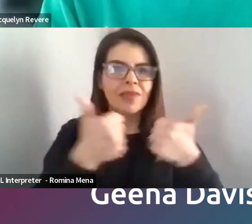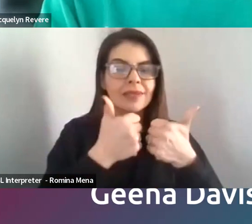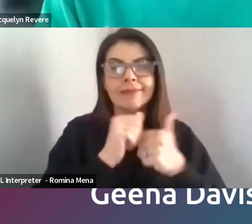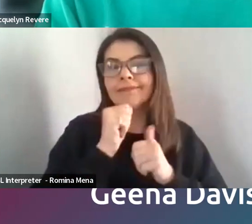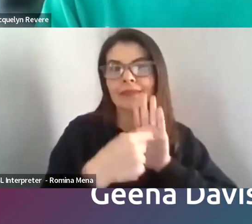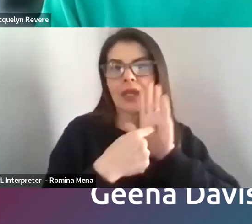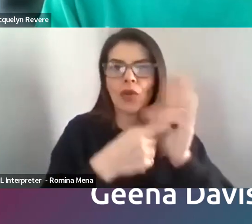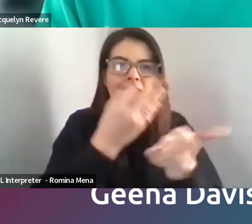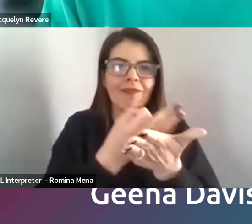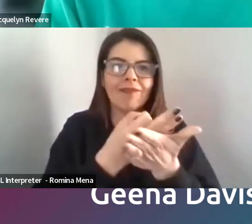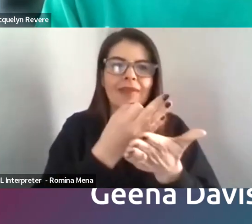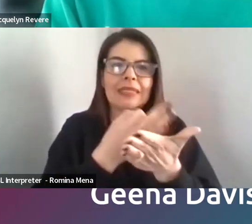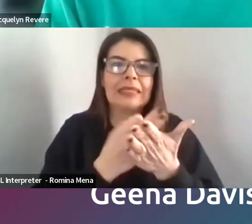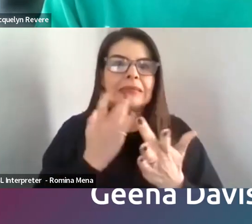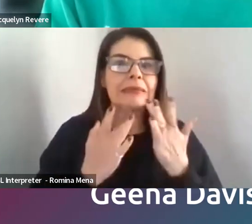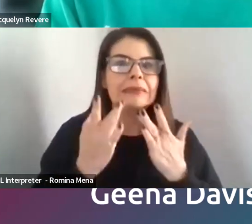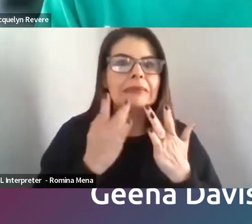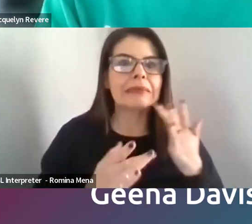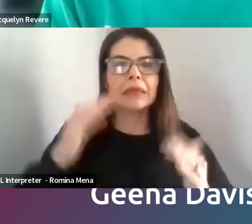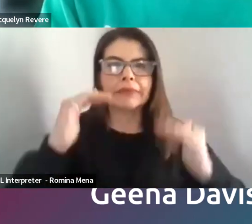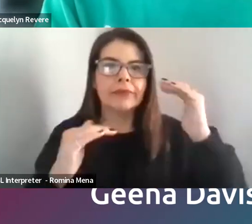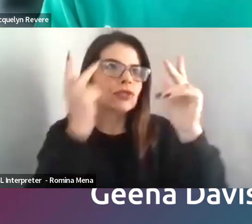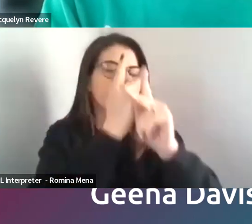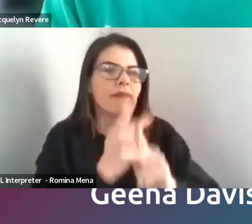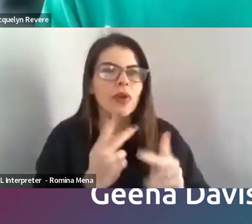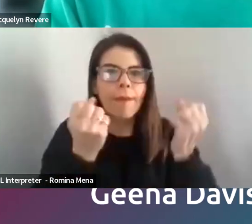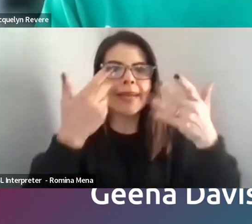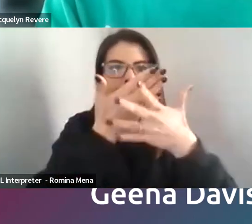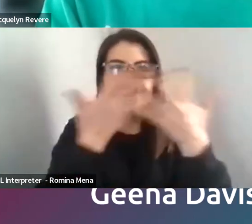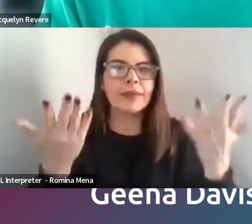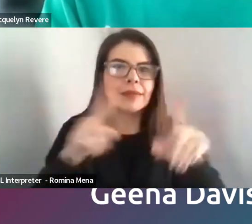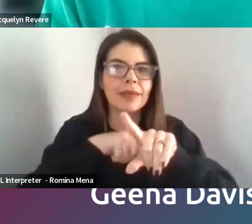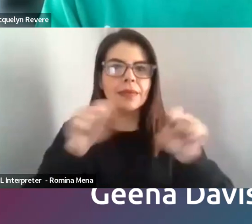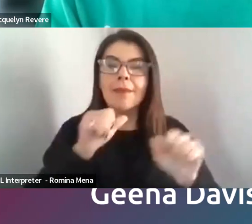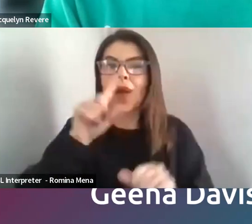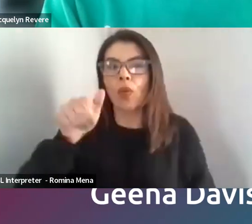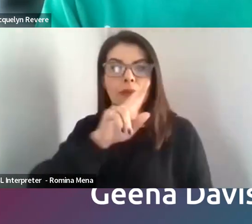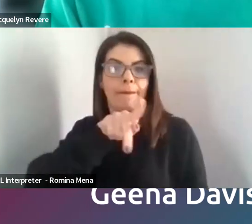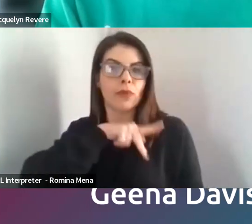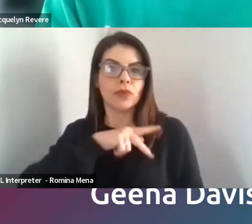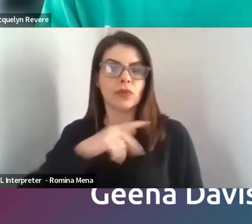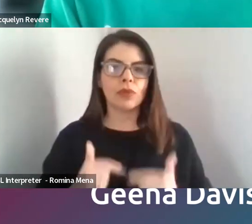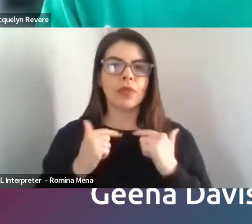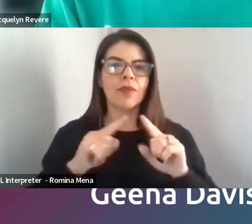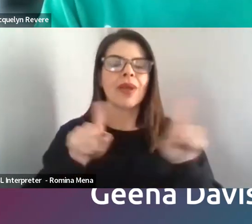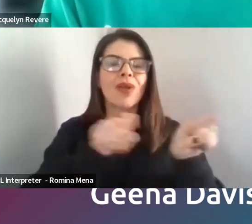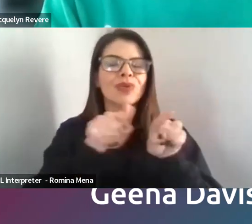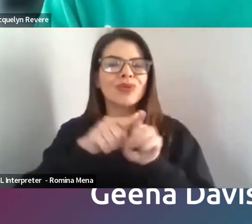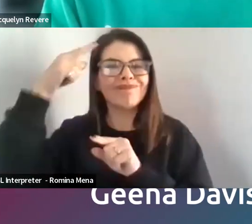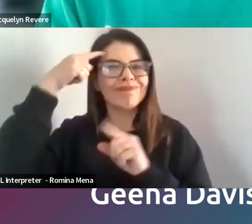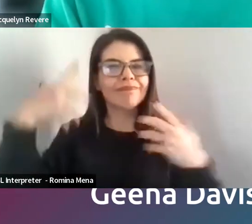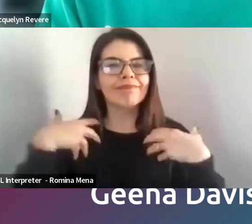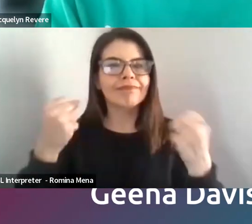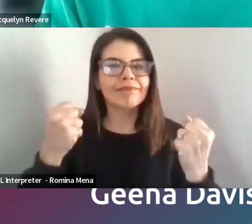like financial strain, this juggling act of not only personal life, but mental health, how